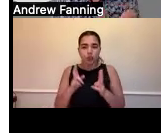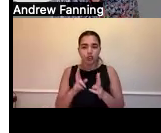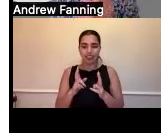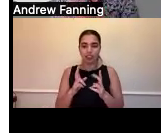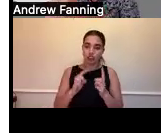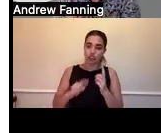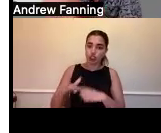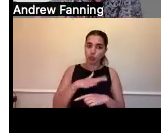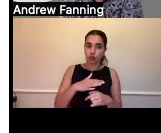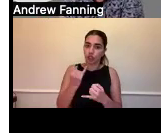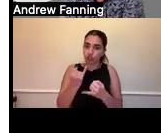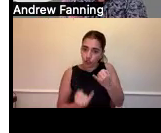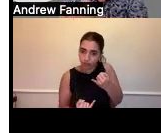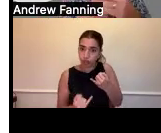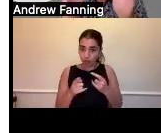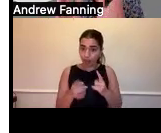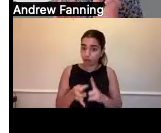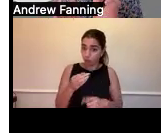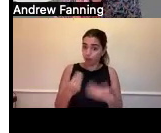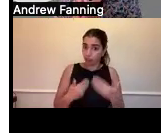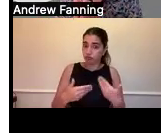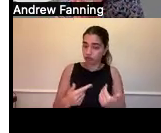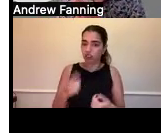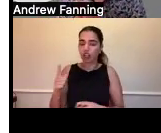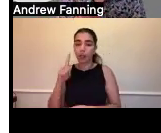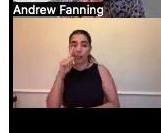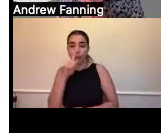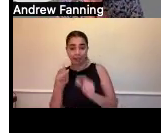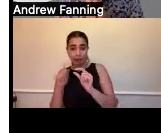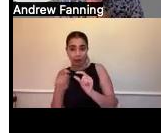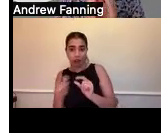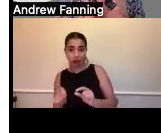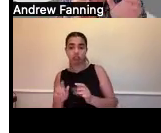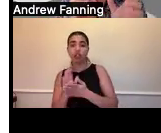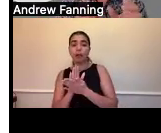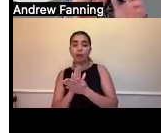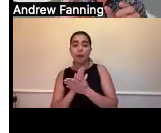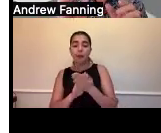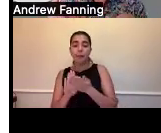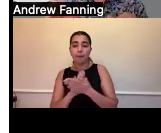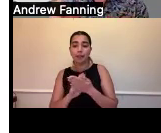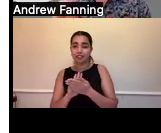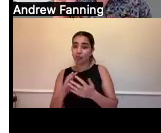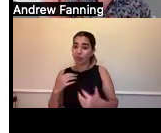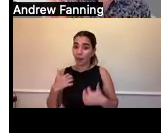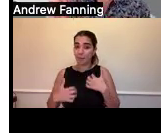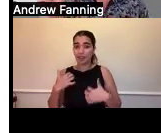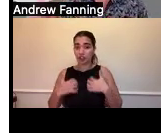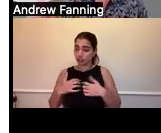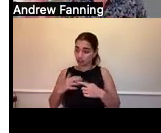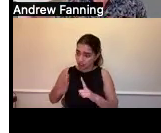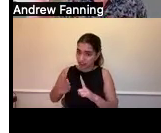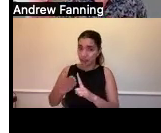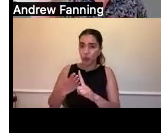is an improving direction that we want. And the pink bars are the ones that illustrate the ambition required to eliminate